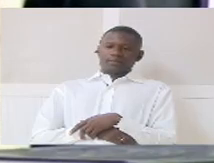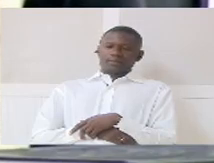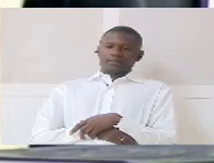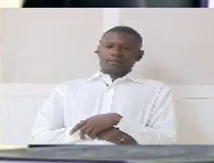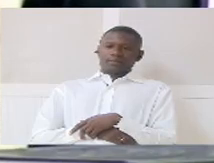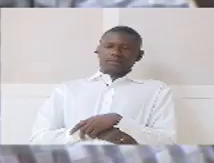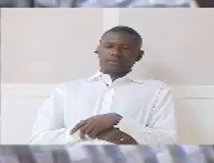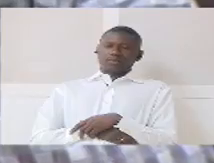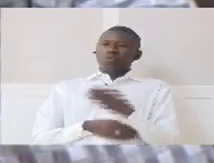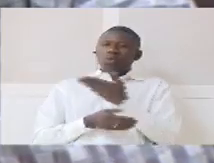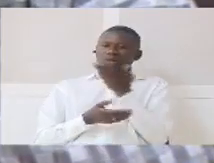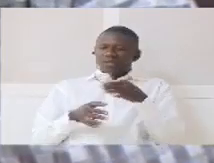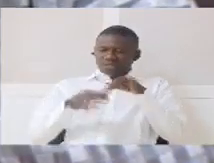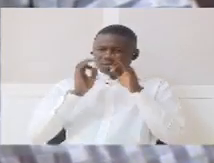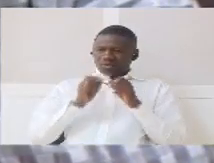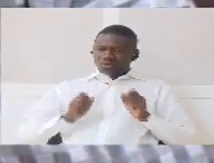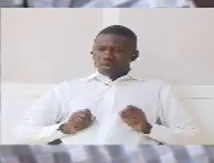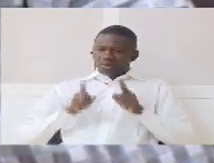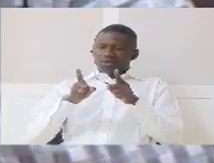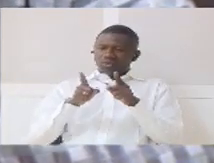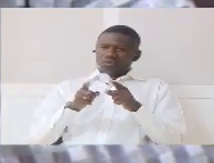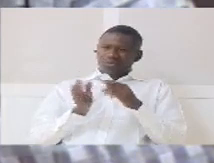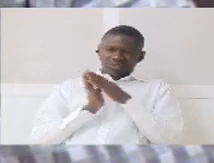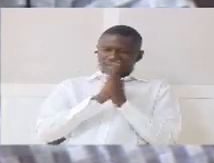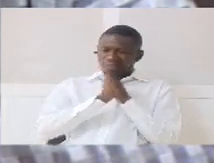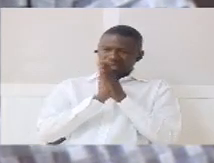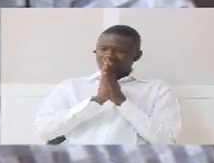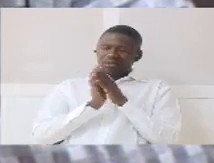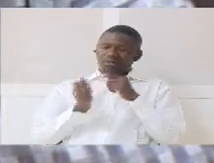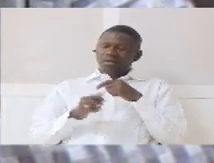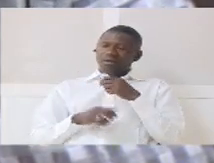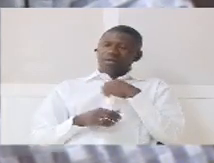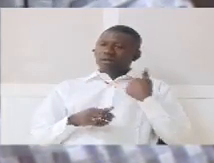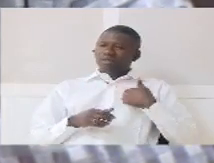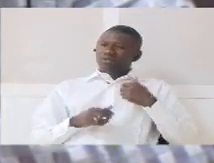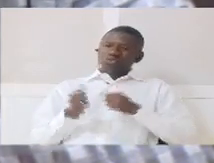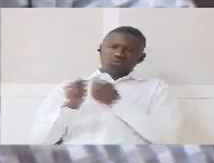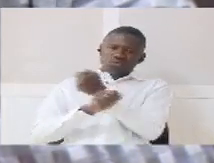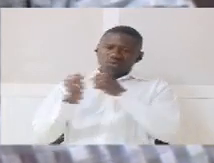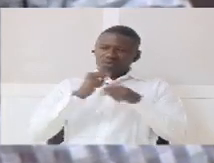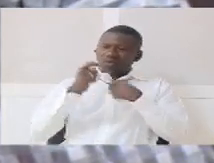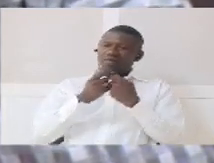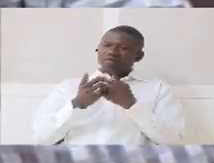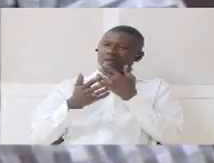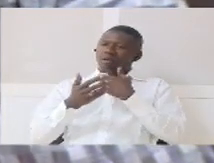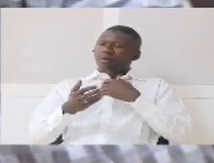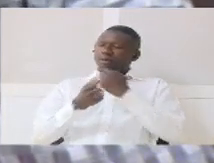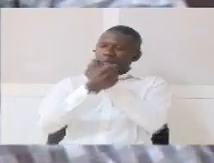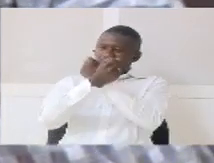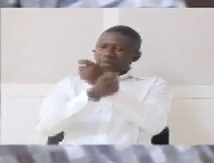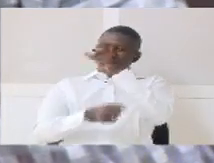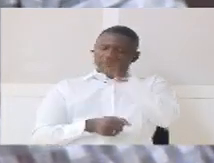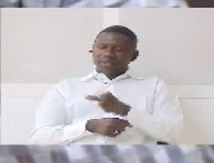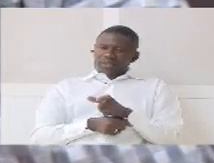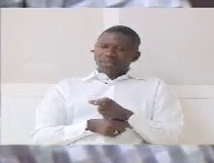take up this opportunity to challenge the cause of prisoners and the conditions in the prisons to ensure that the prisons will be made